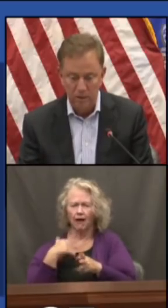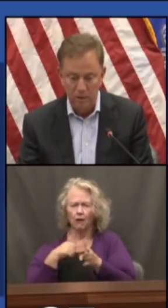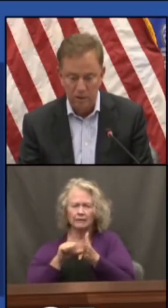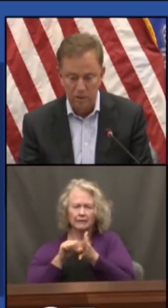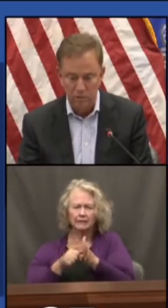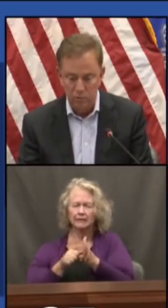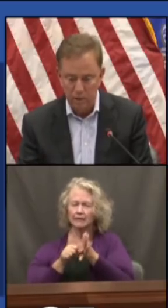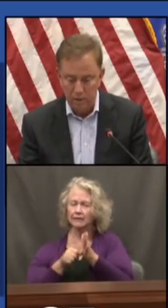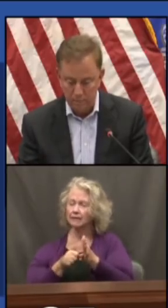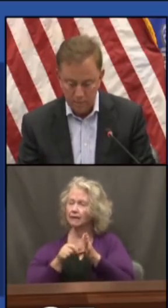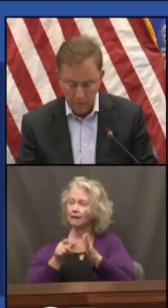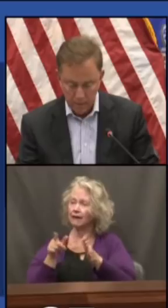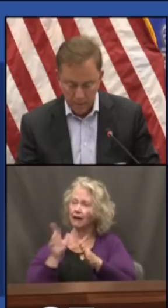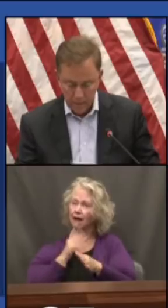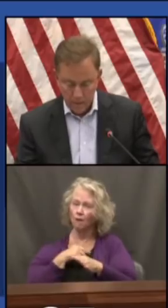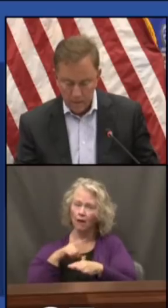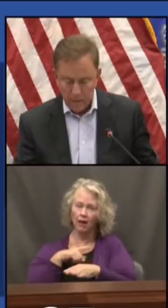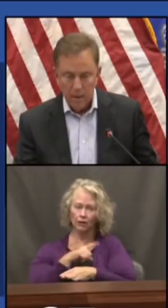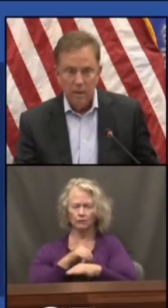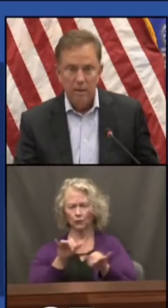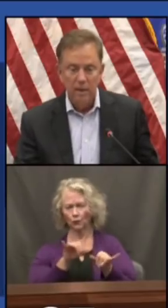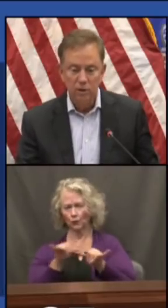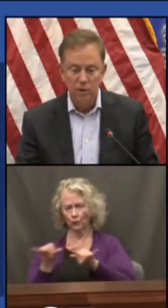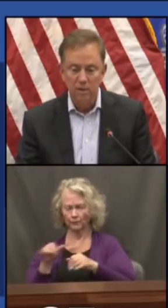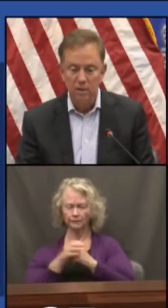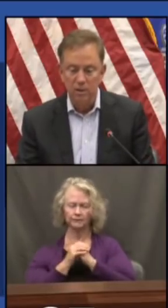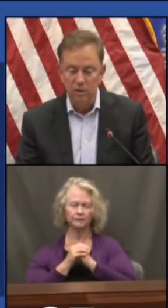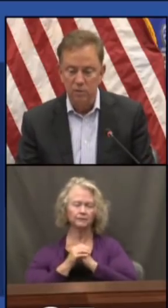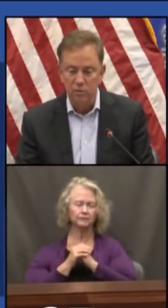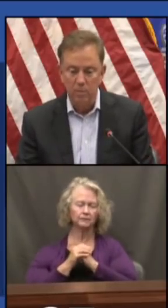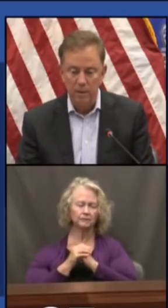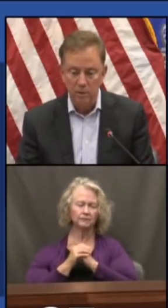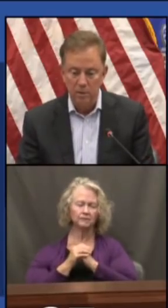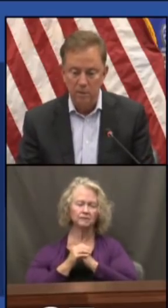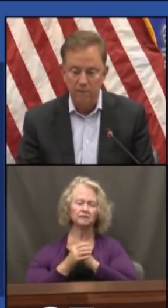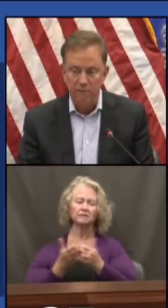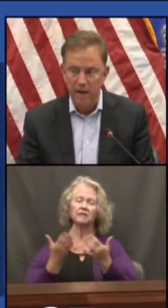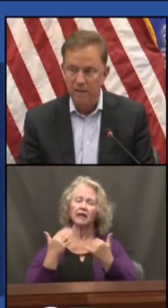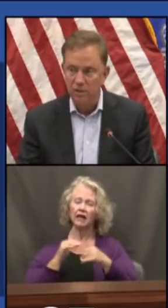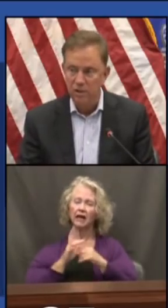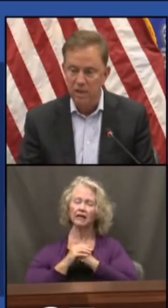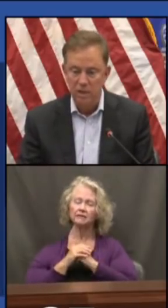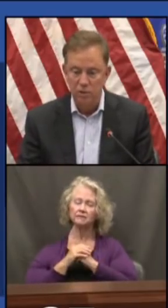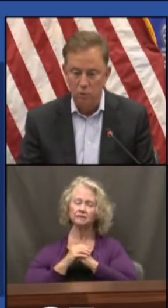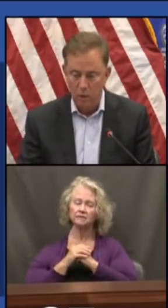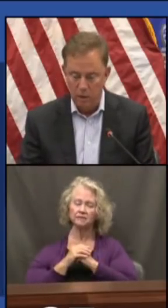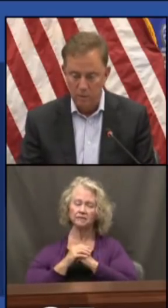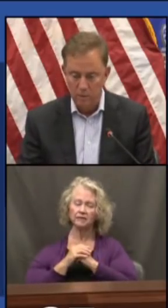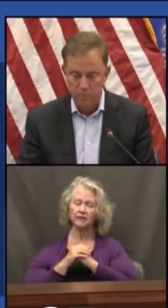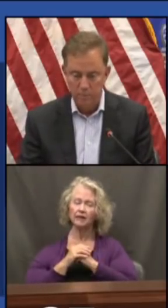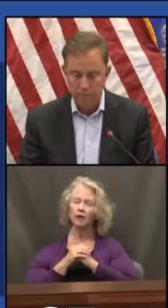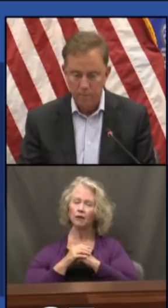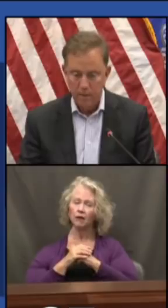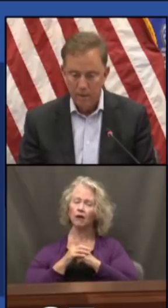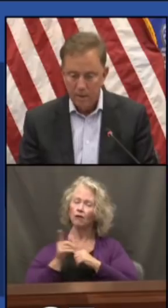the legislature as well. Next chart is just a reminder that vaccines work.